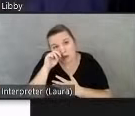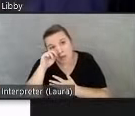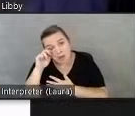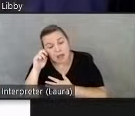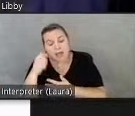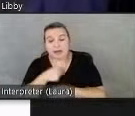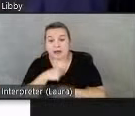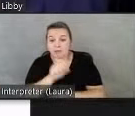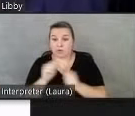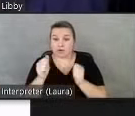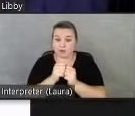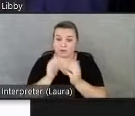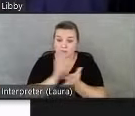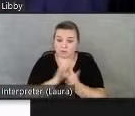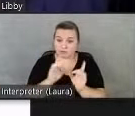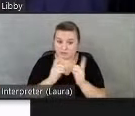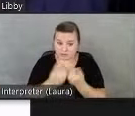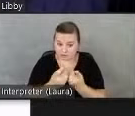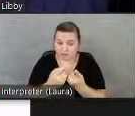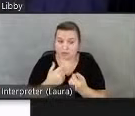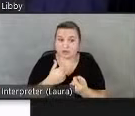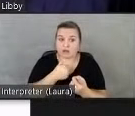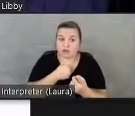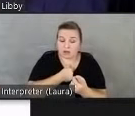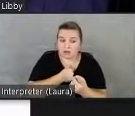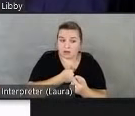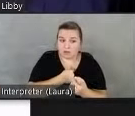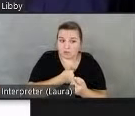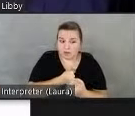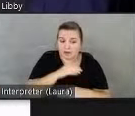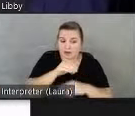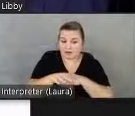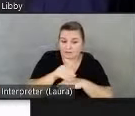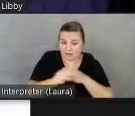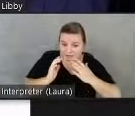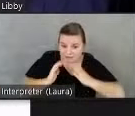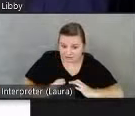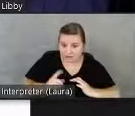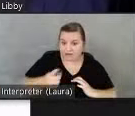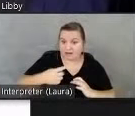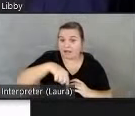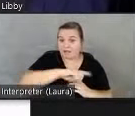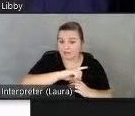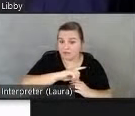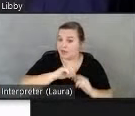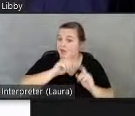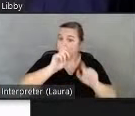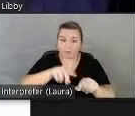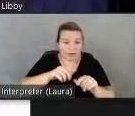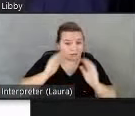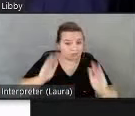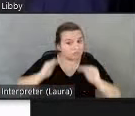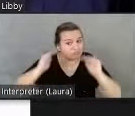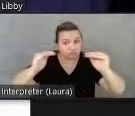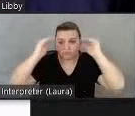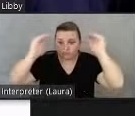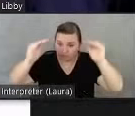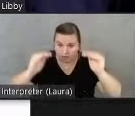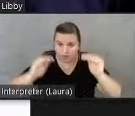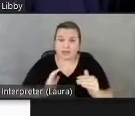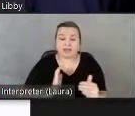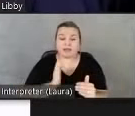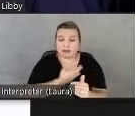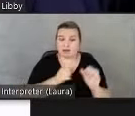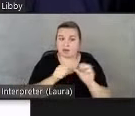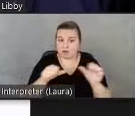I'm working with a school district. I'm talking to them, and we advise a client, and they and they win at the hearing officer level of circuit court, and in our area, the